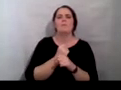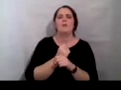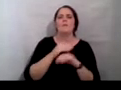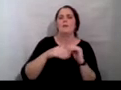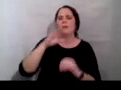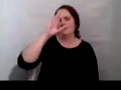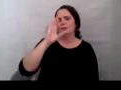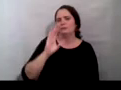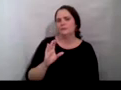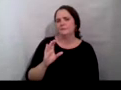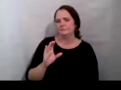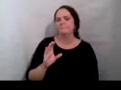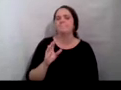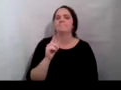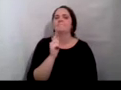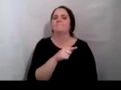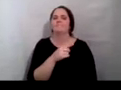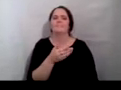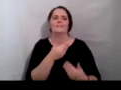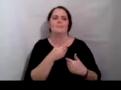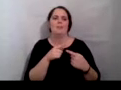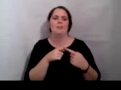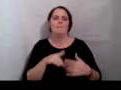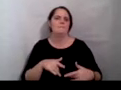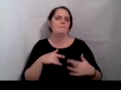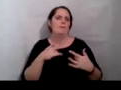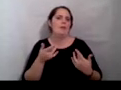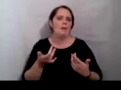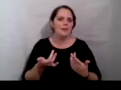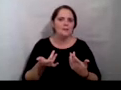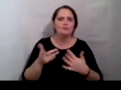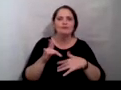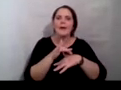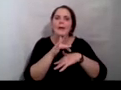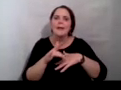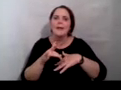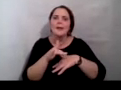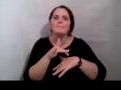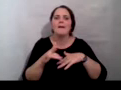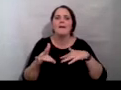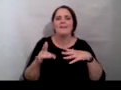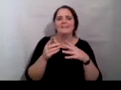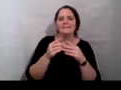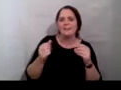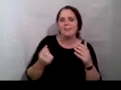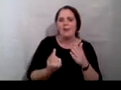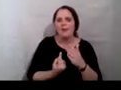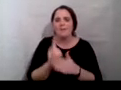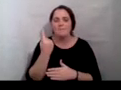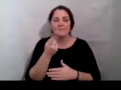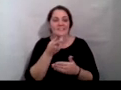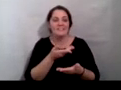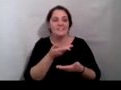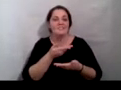She creates drama, a story, a mood, something's going on. It's almost